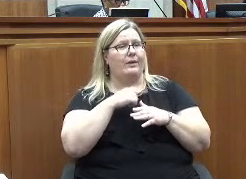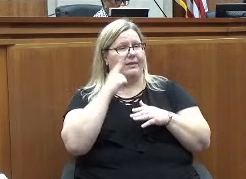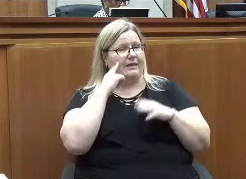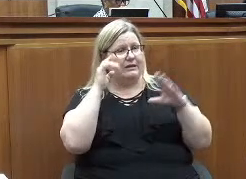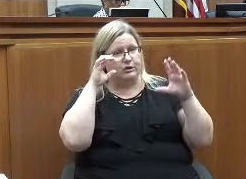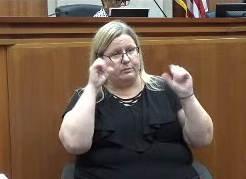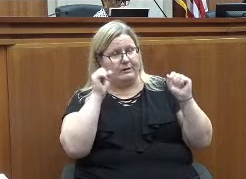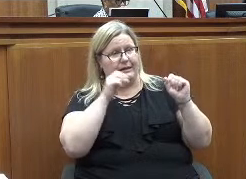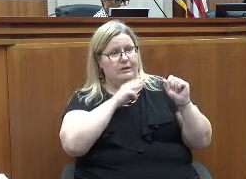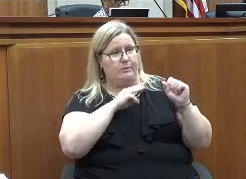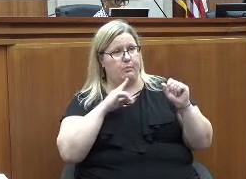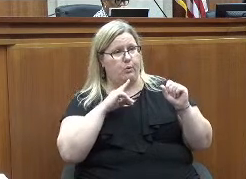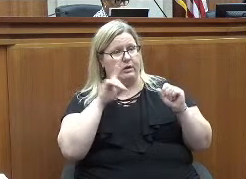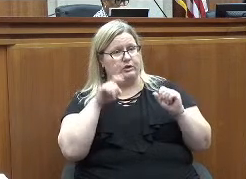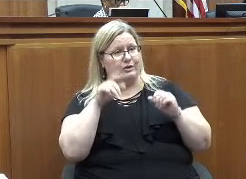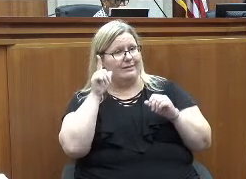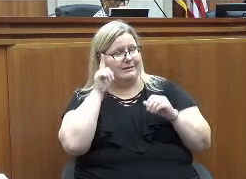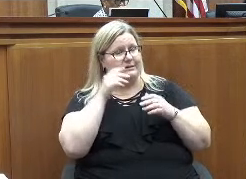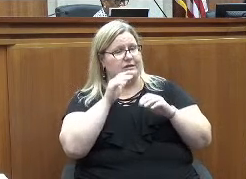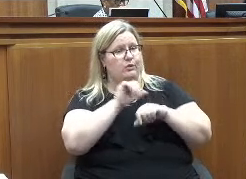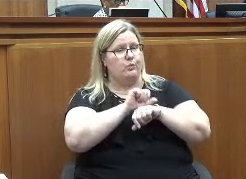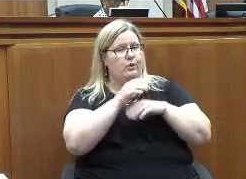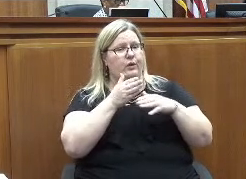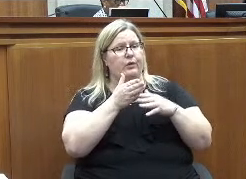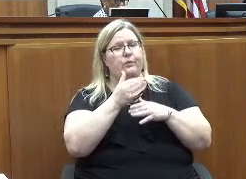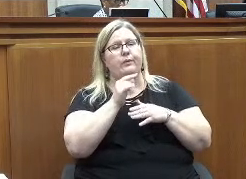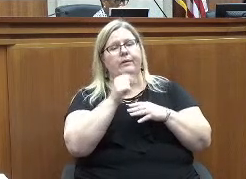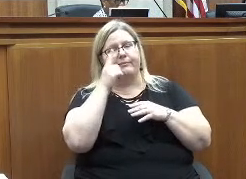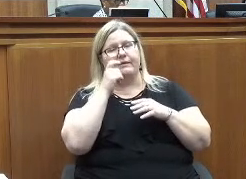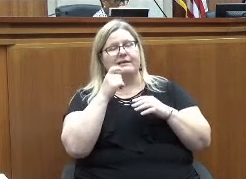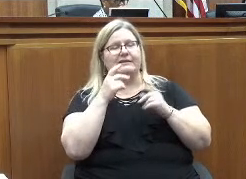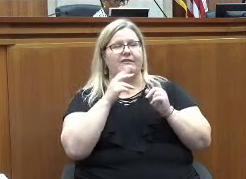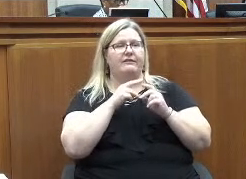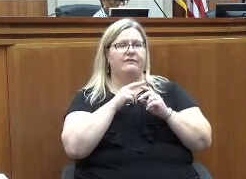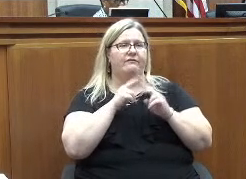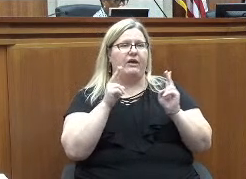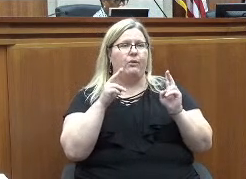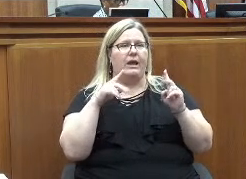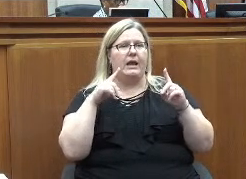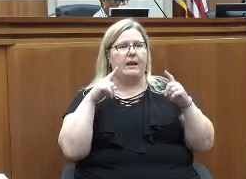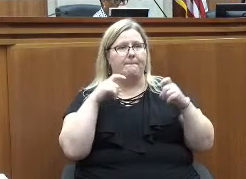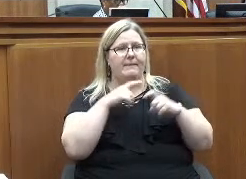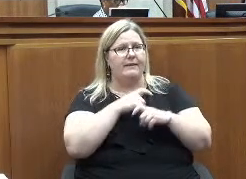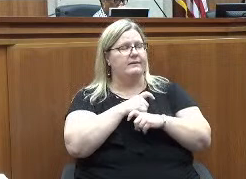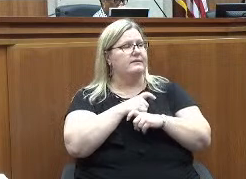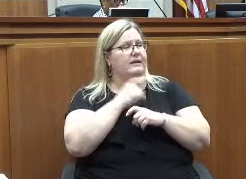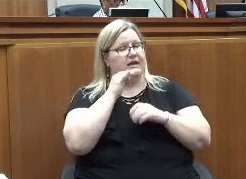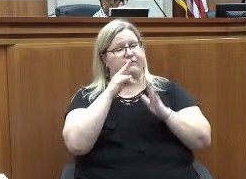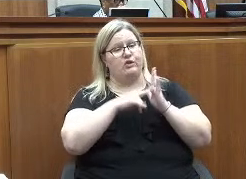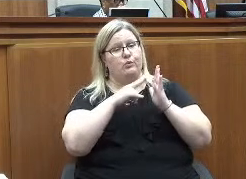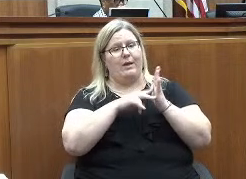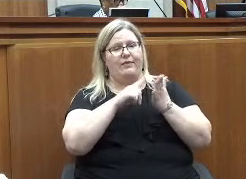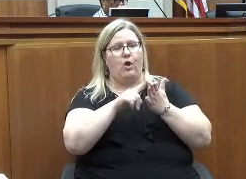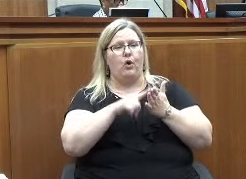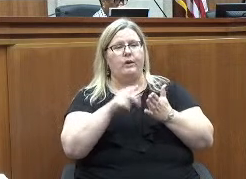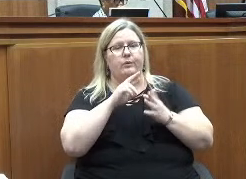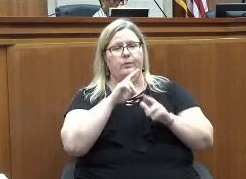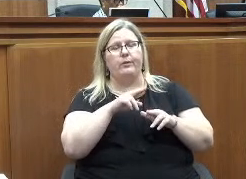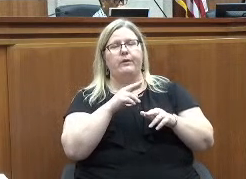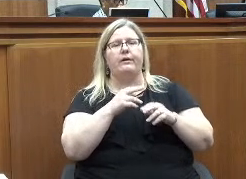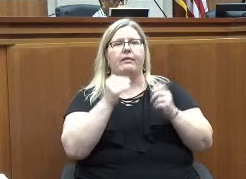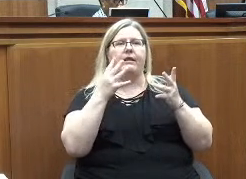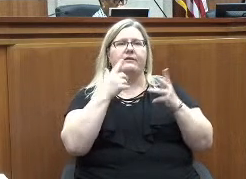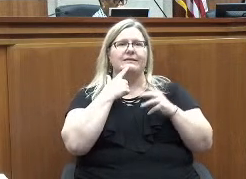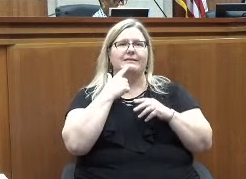board should listen and work through it because it's very complex. If you read the legislative audit report, the biggest thing you probably saw was they talked about